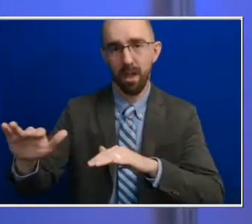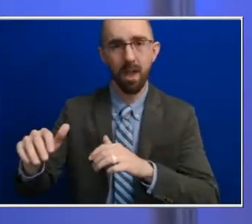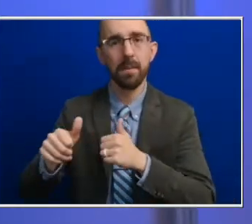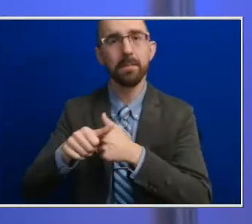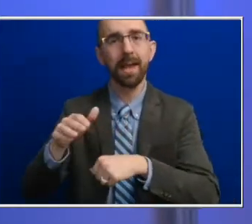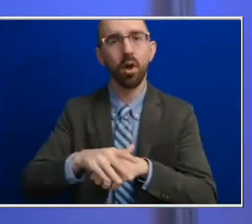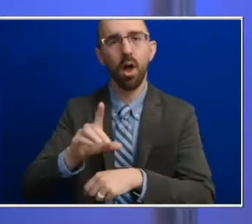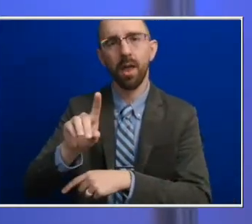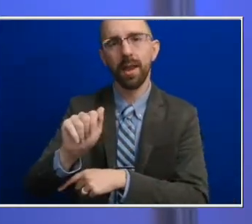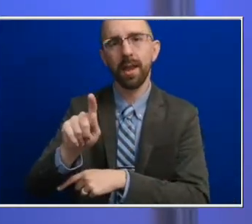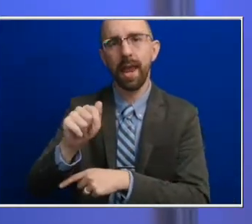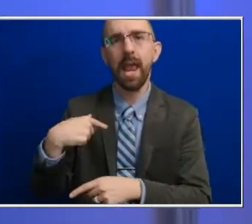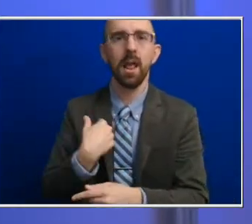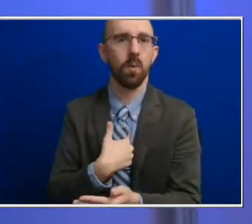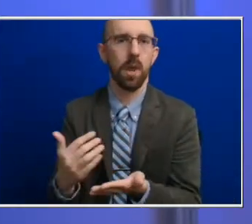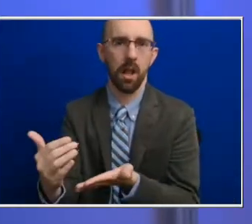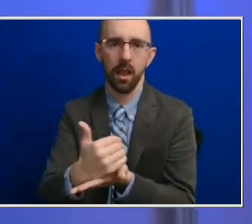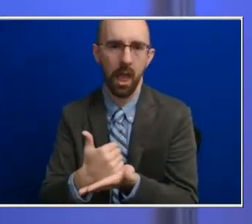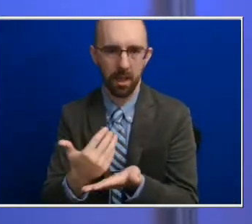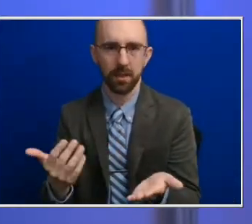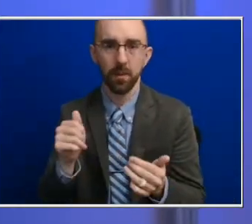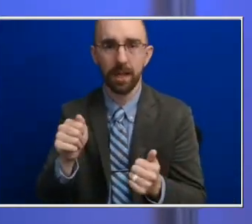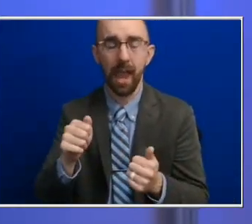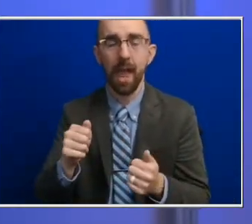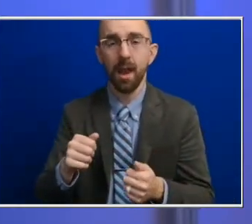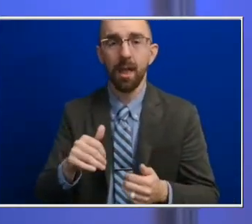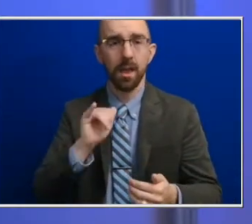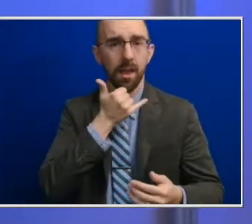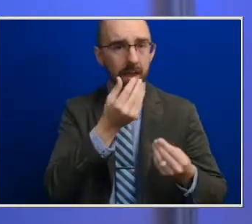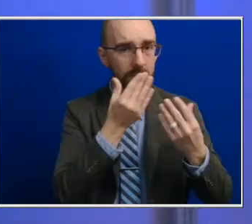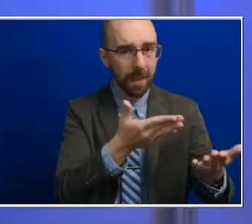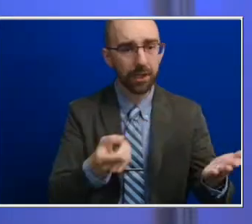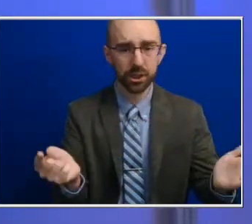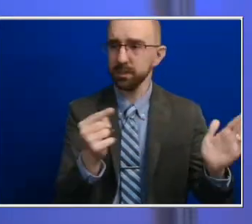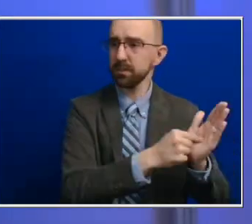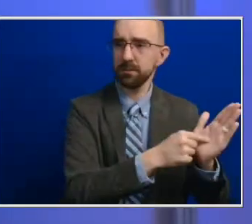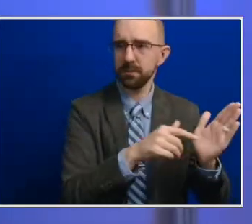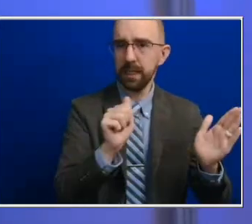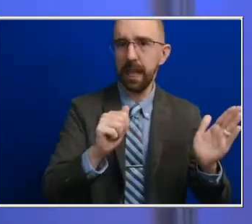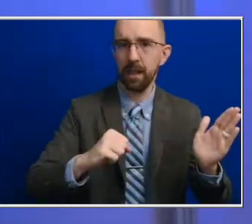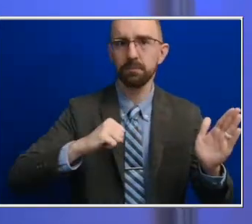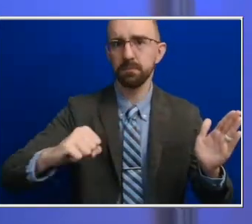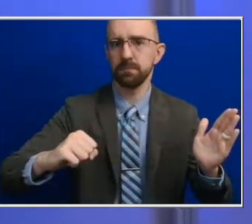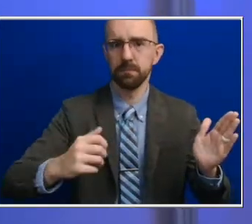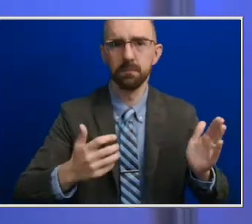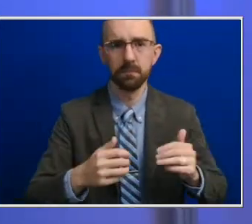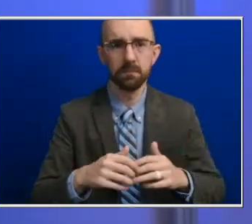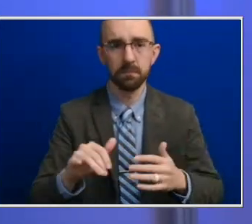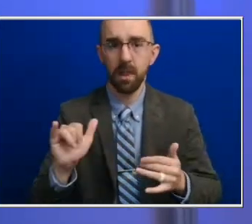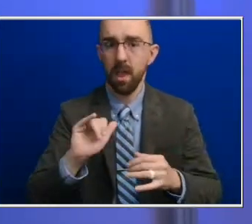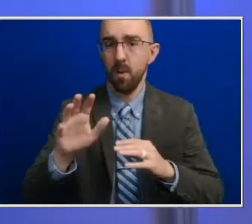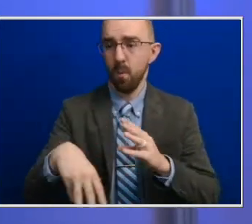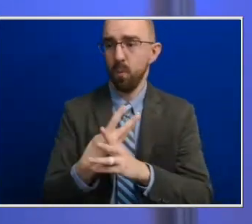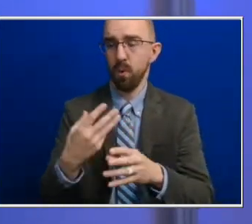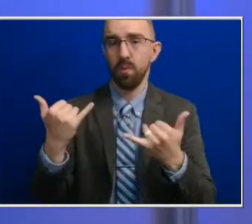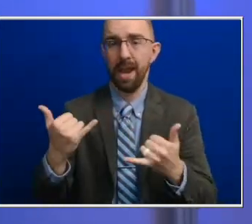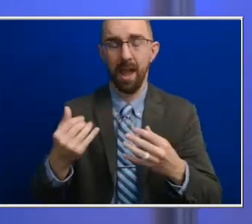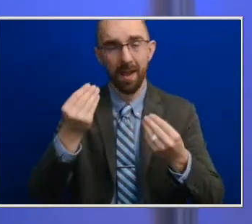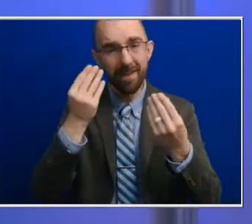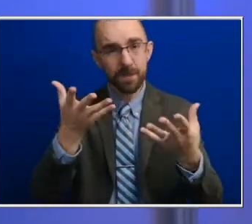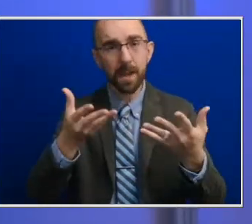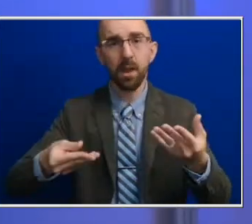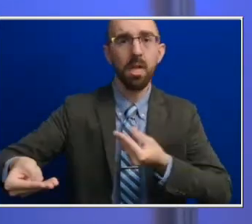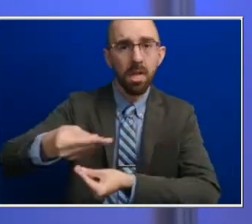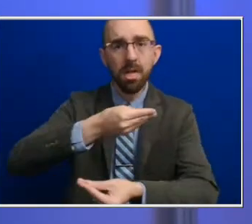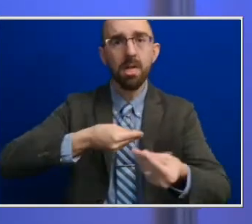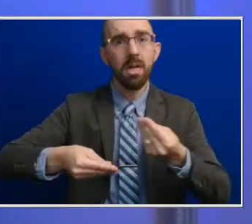so it can dispel a lot of misinformation. I think we are in a stage in the world right now where there's just a lot of information. We can now